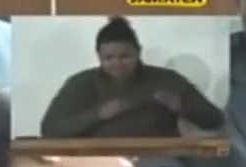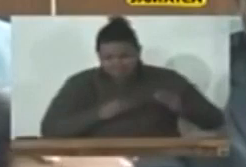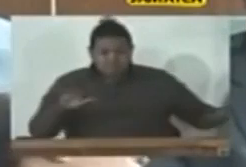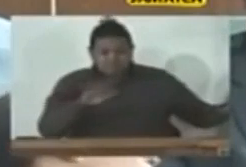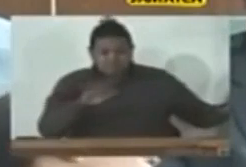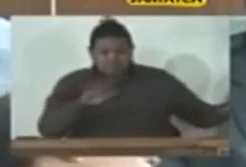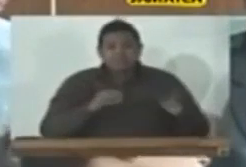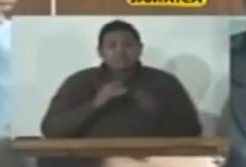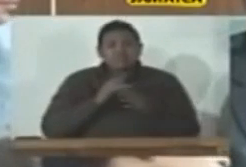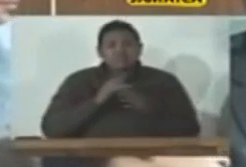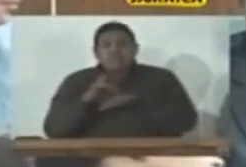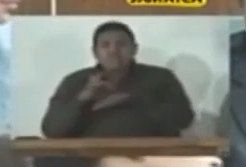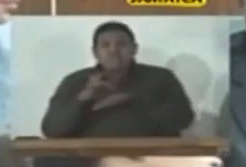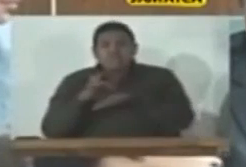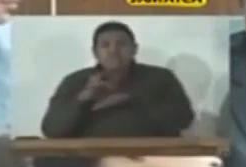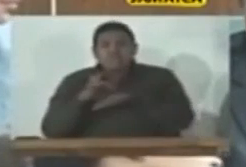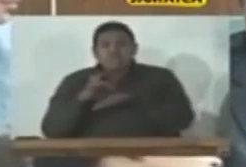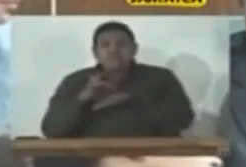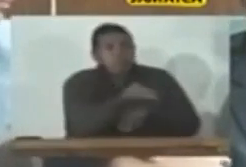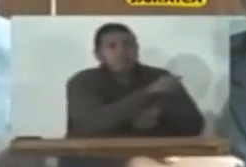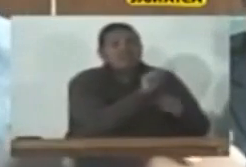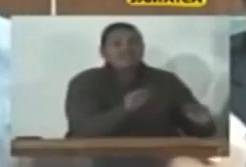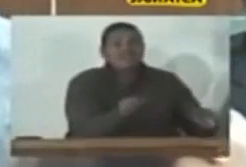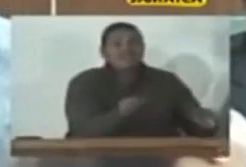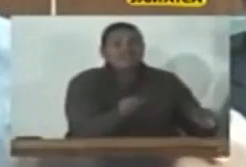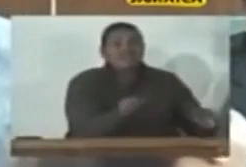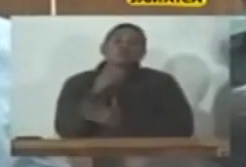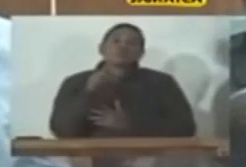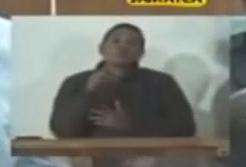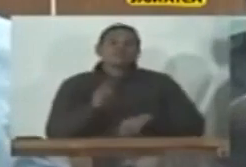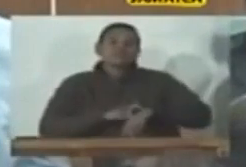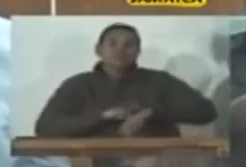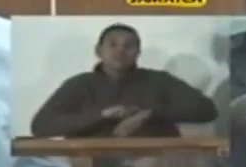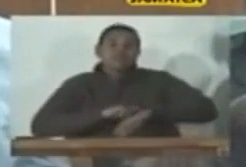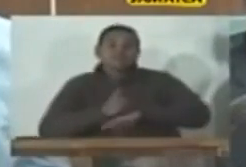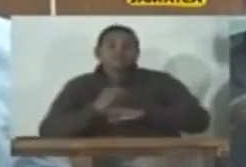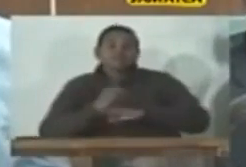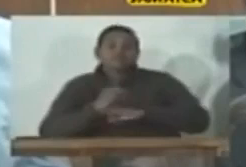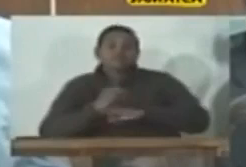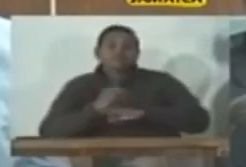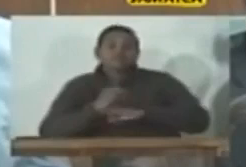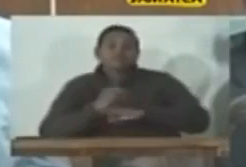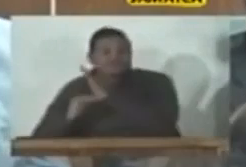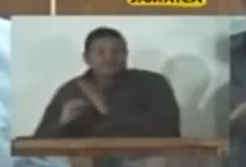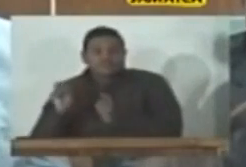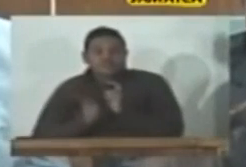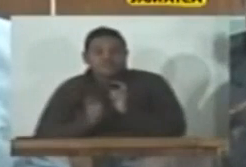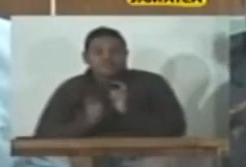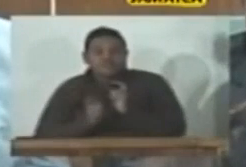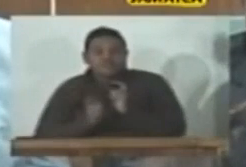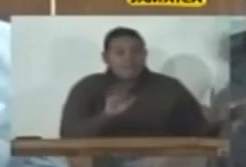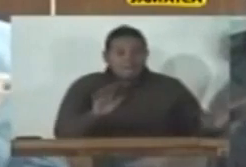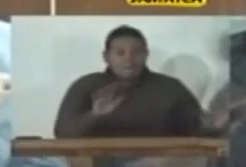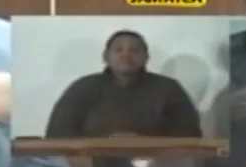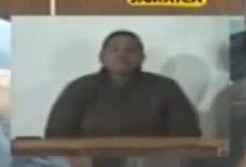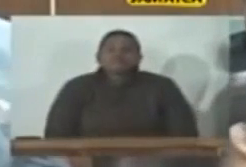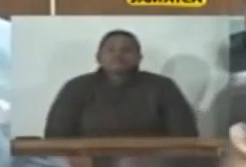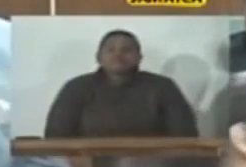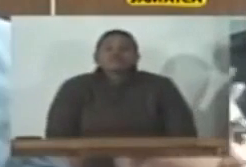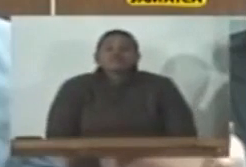In short, Mr. Speaker, there is much more money available now because of the work that we